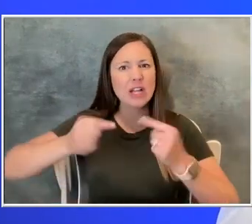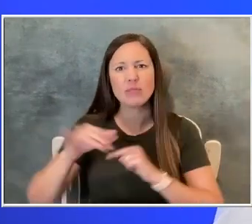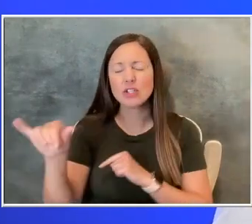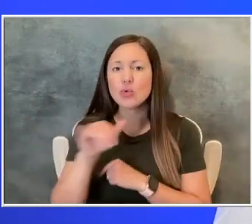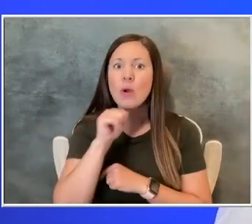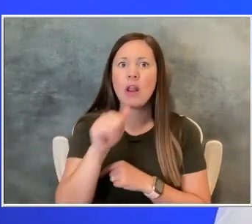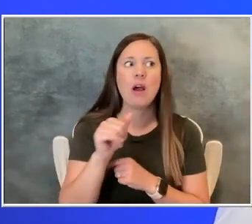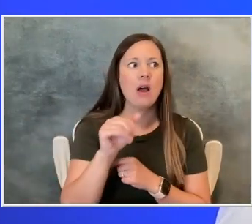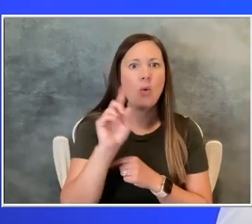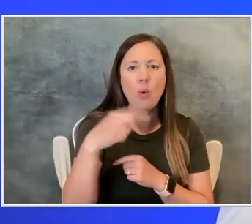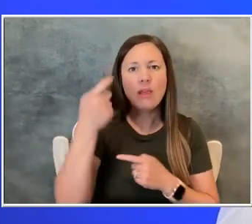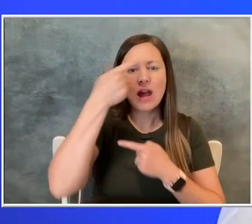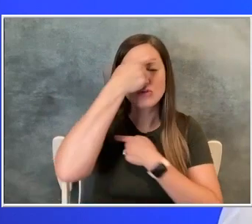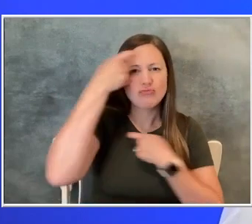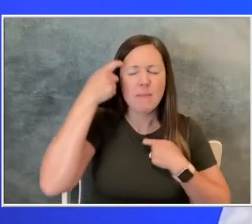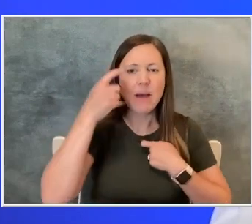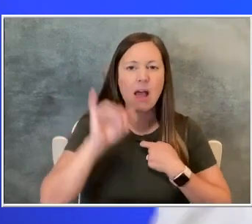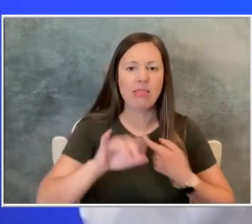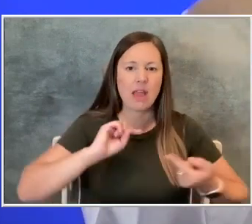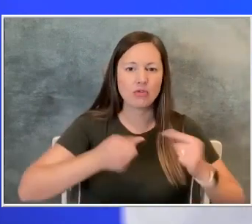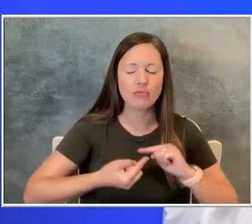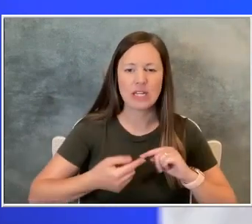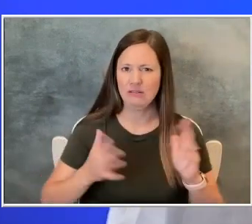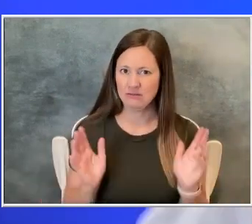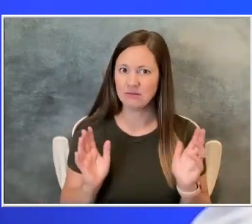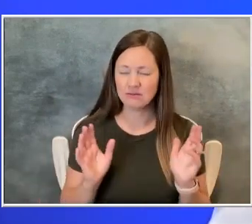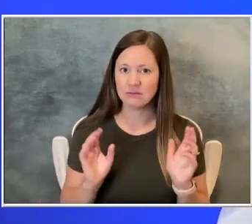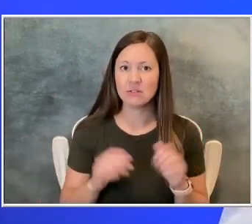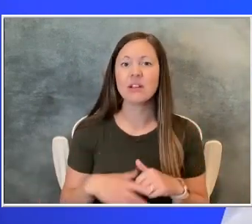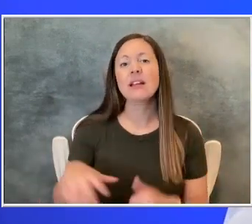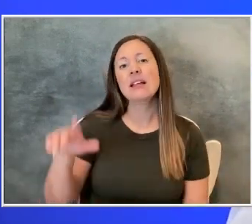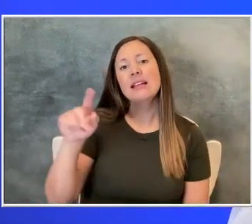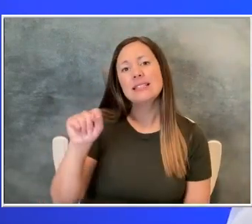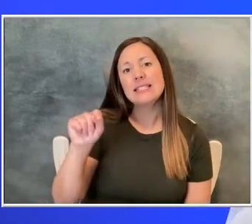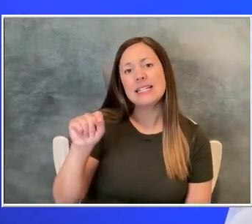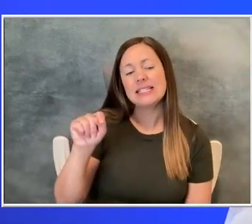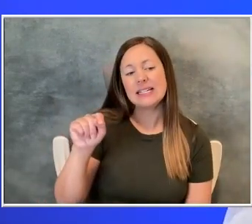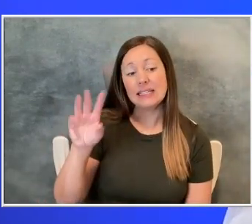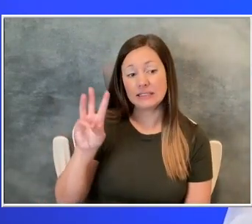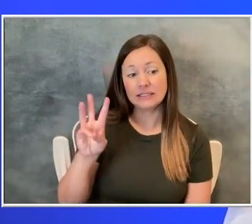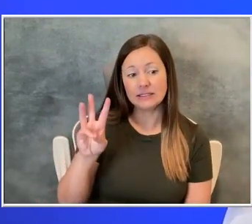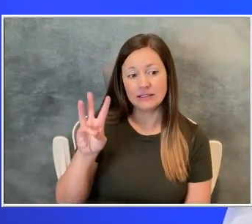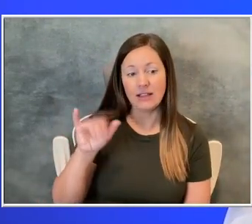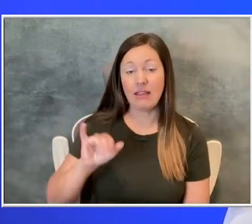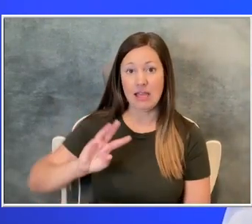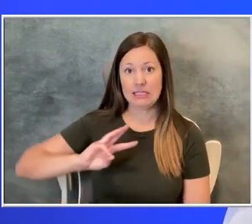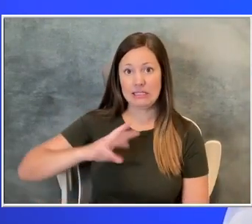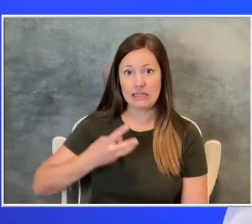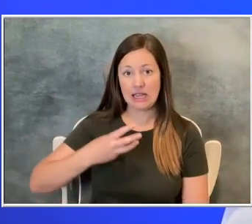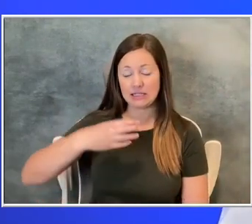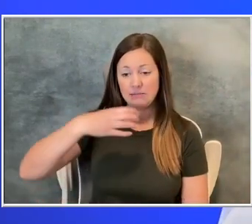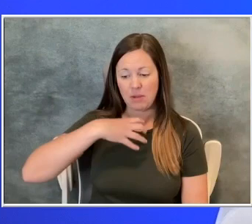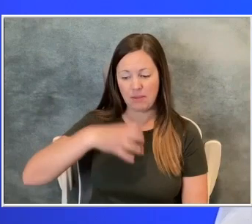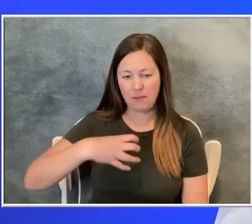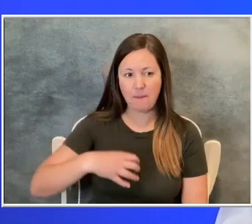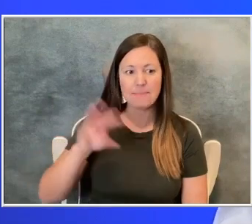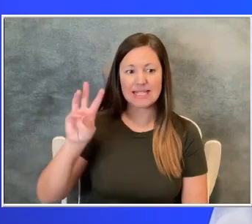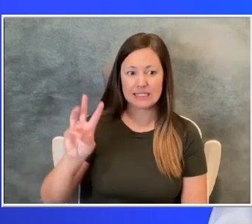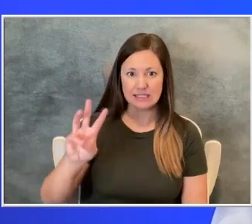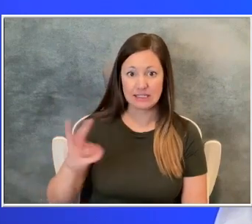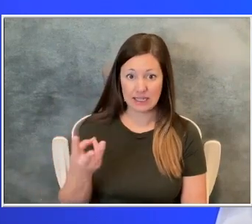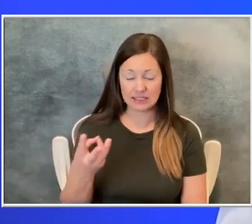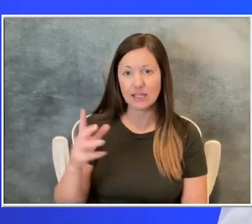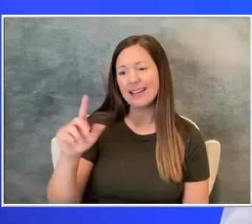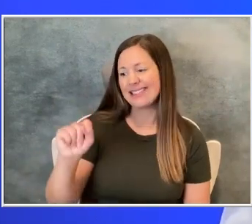okay? And T6, thoracic level 6, the 6th thoracic vertebra, is kind of a level we